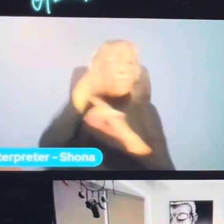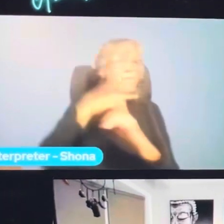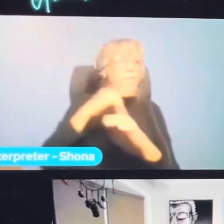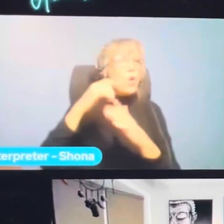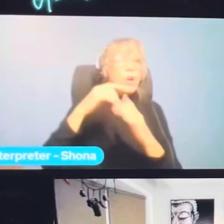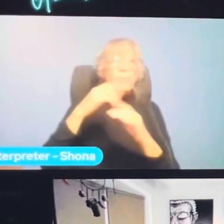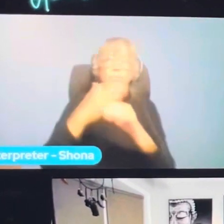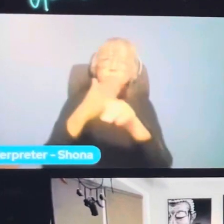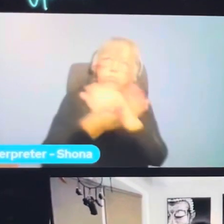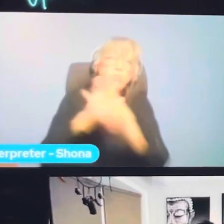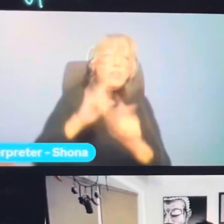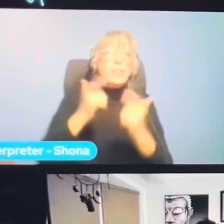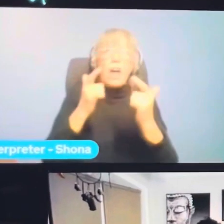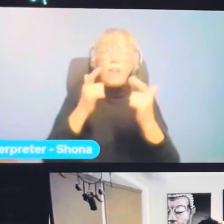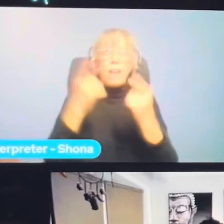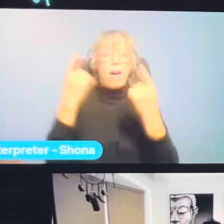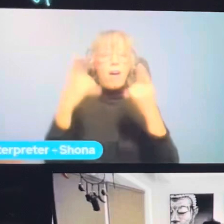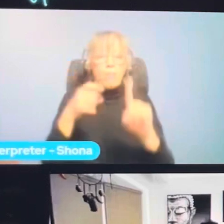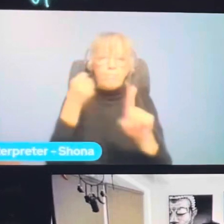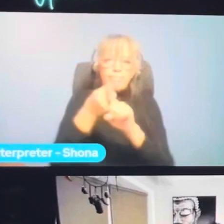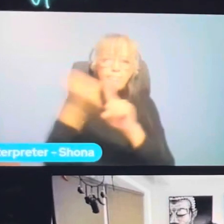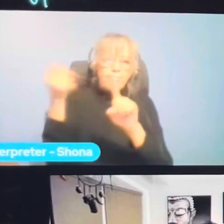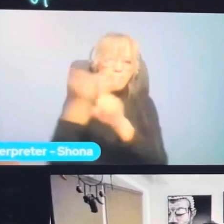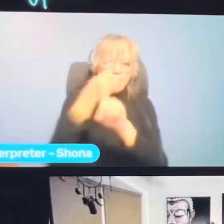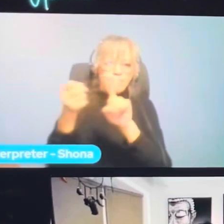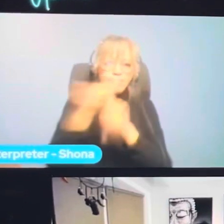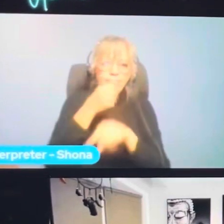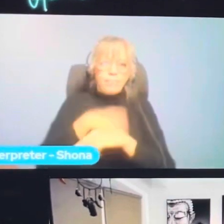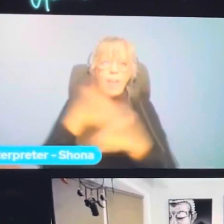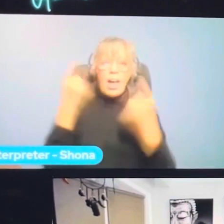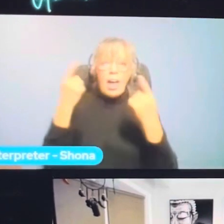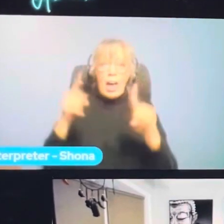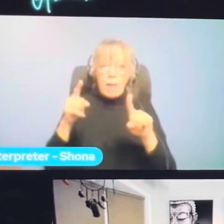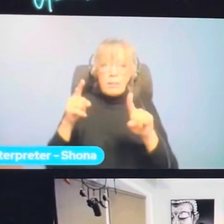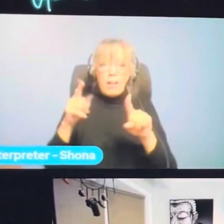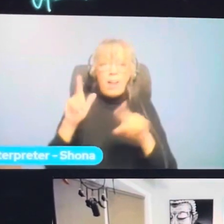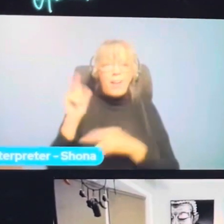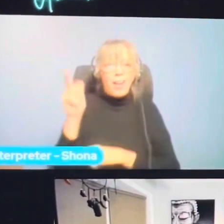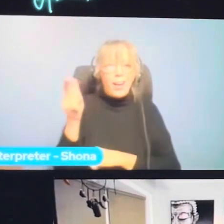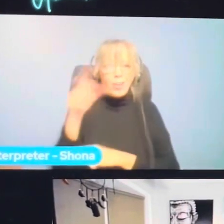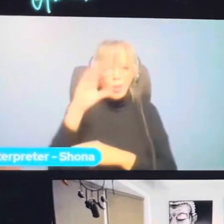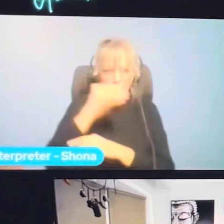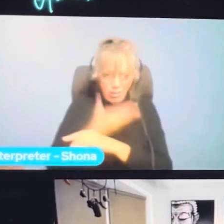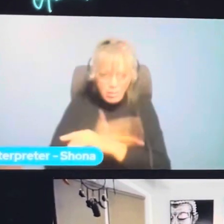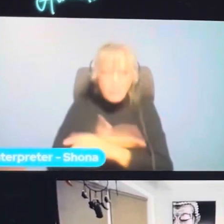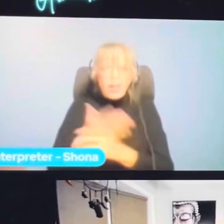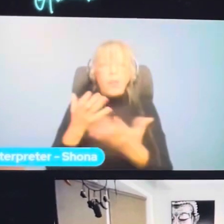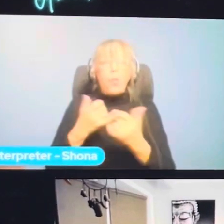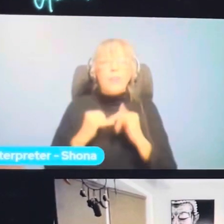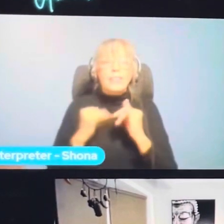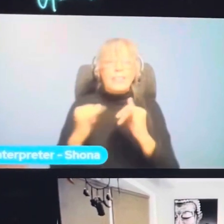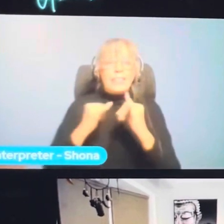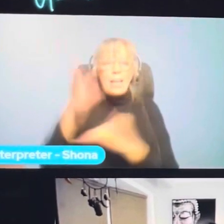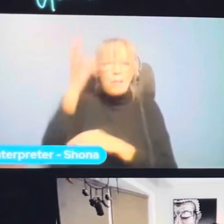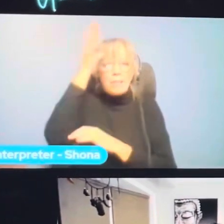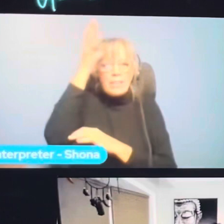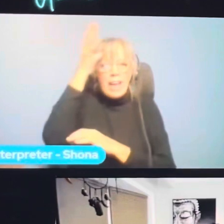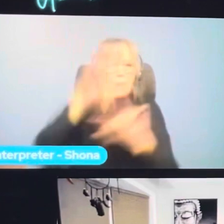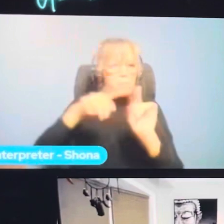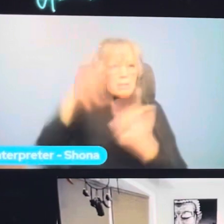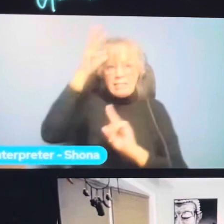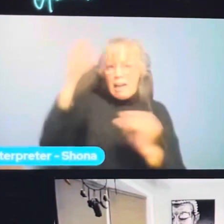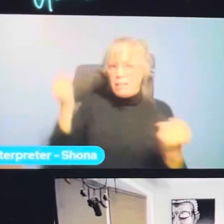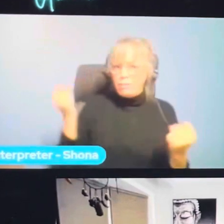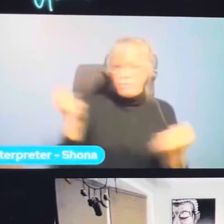Chicago. And the son has the same dream, and that fear manifests itself into anger against the son and trying to suppress